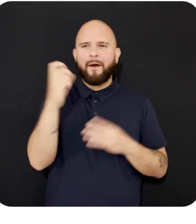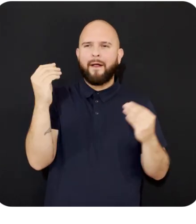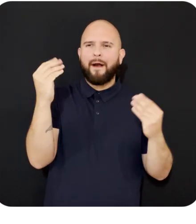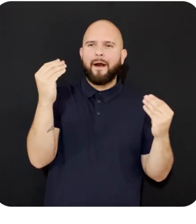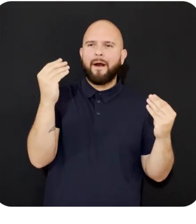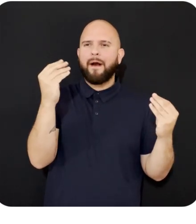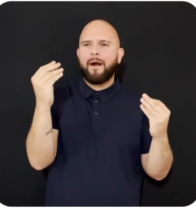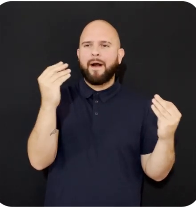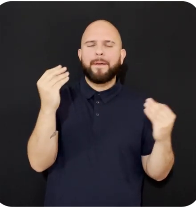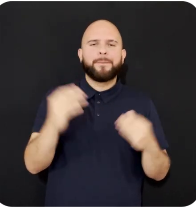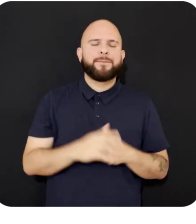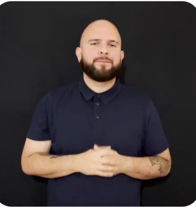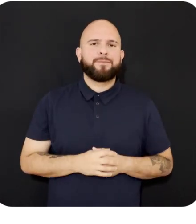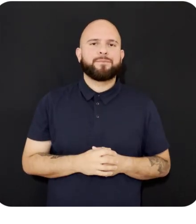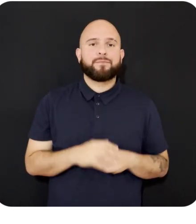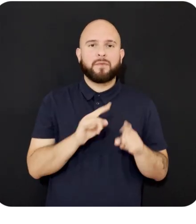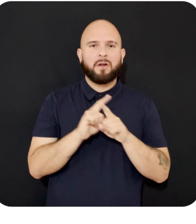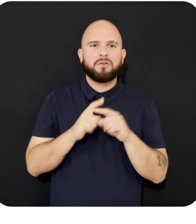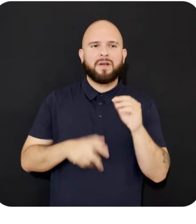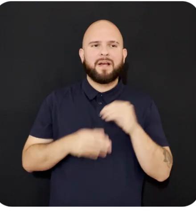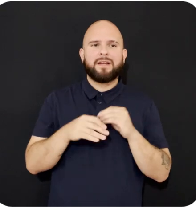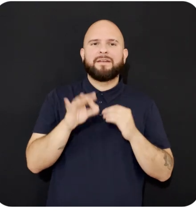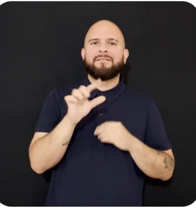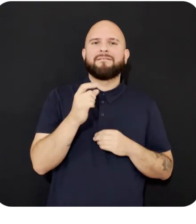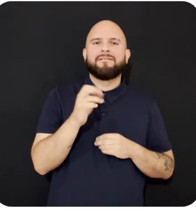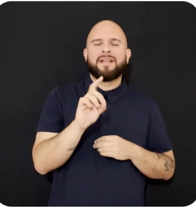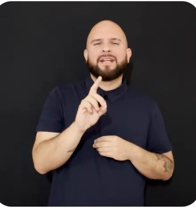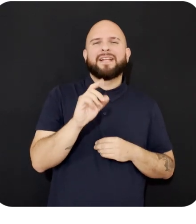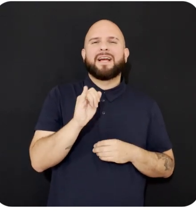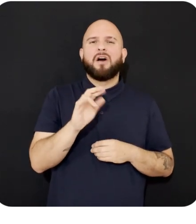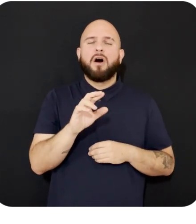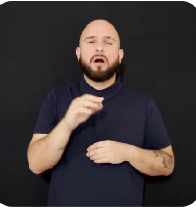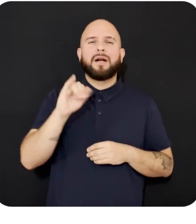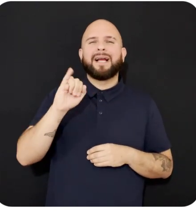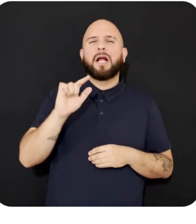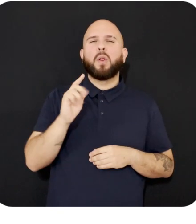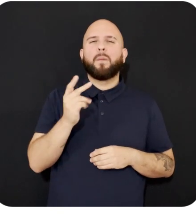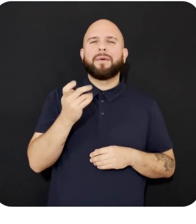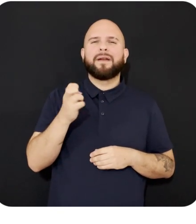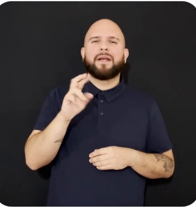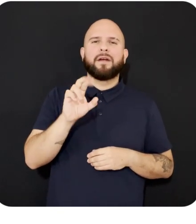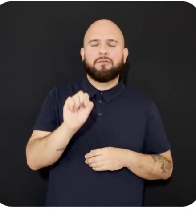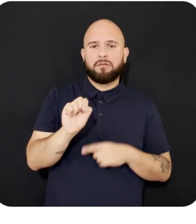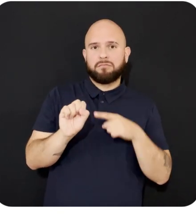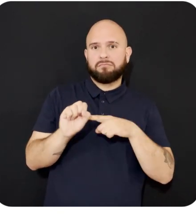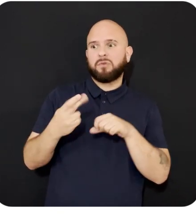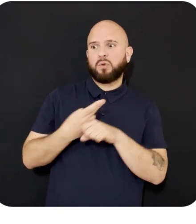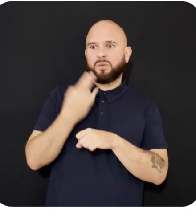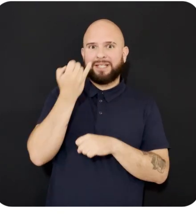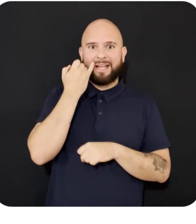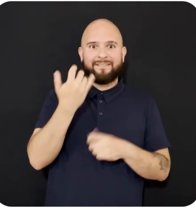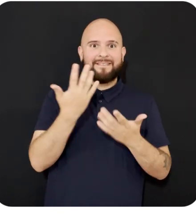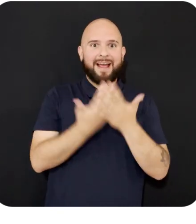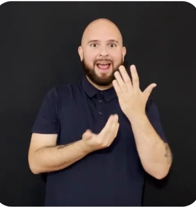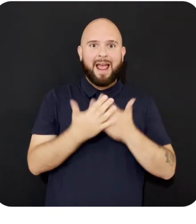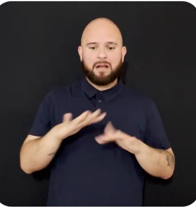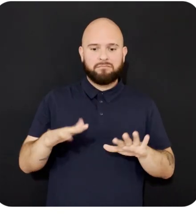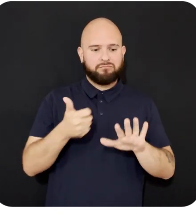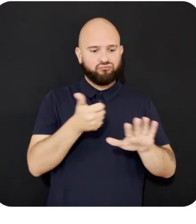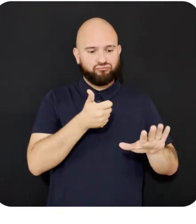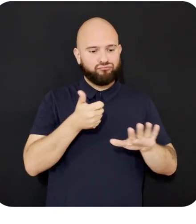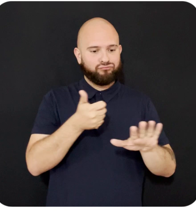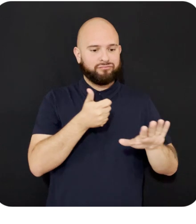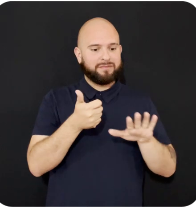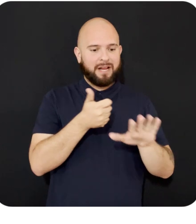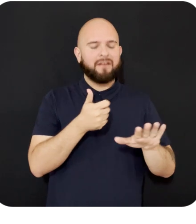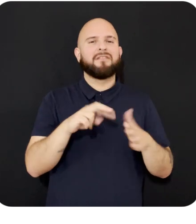experiences. We've also added flood IR illuminators to Quest 3S. These are used when hand tracking is active to